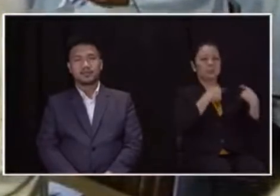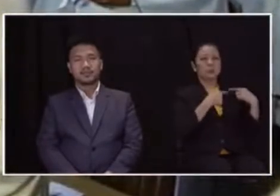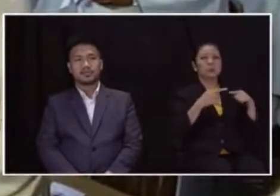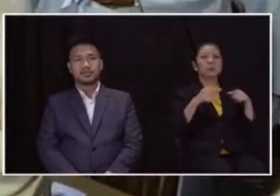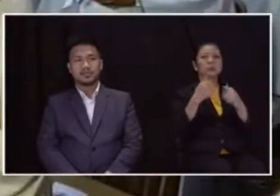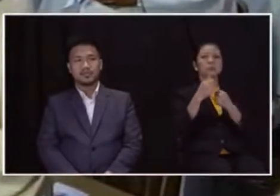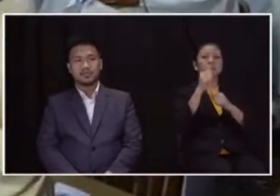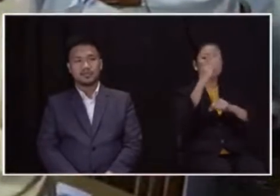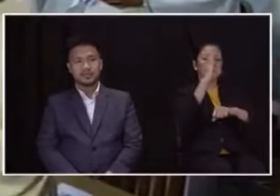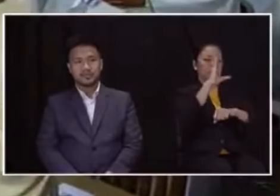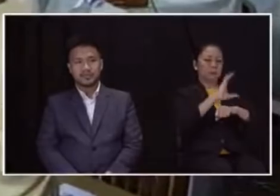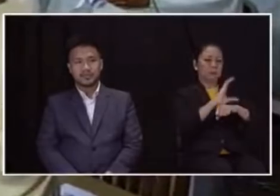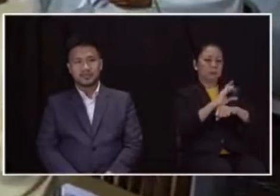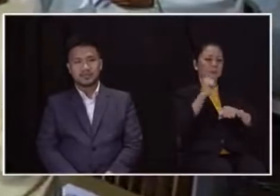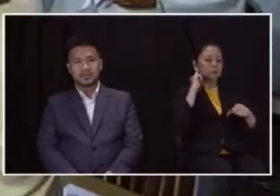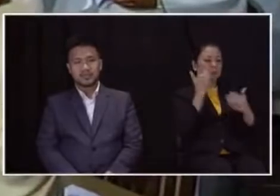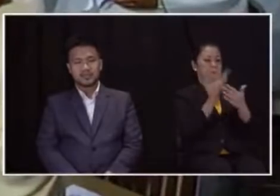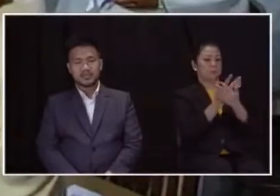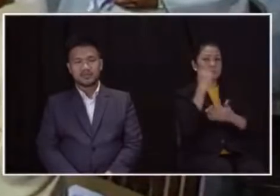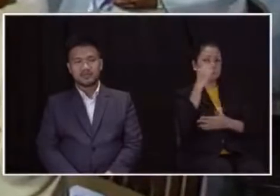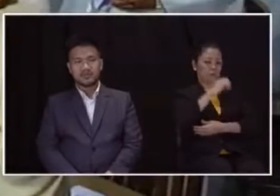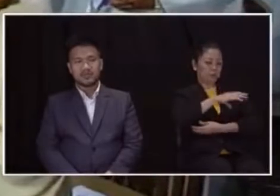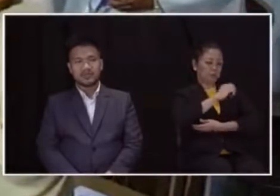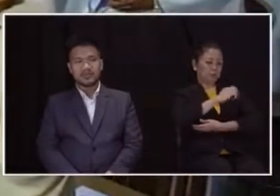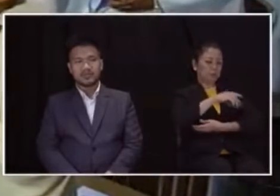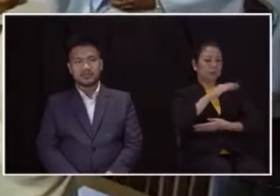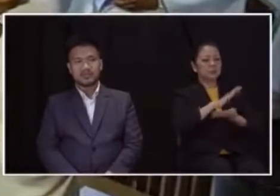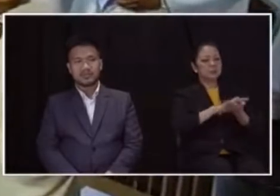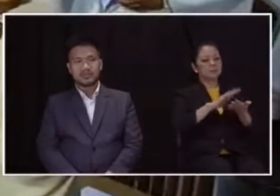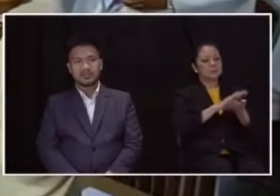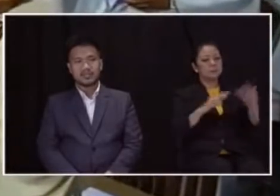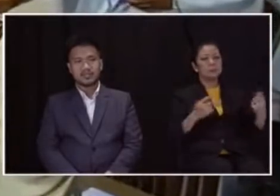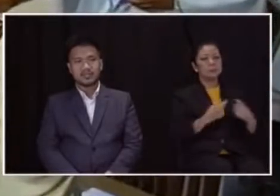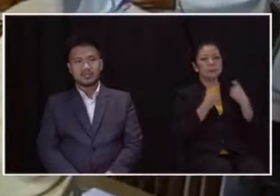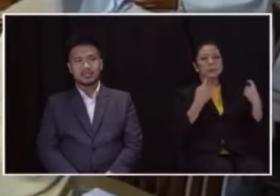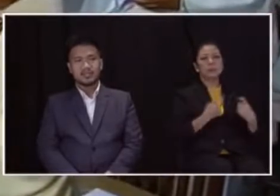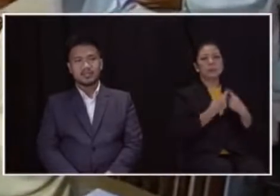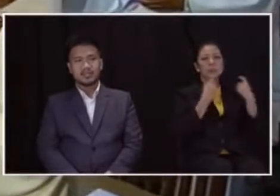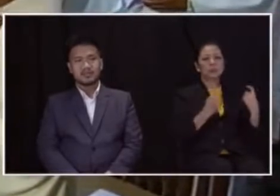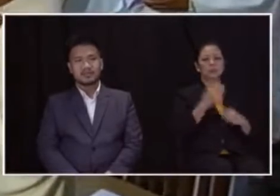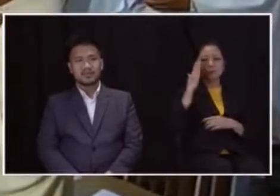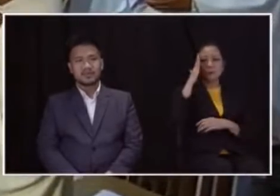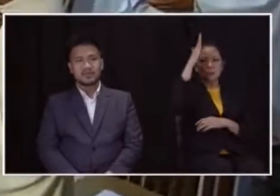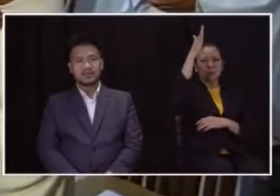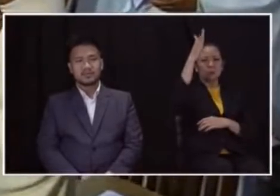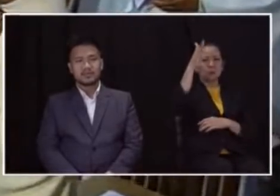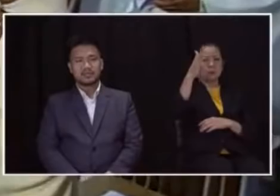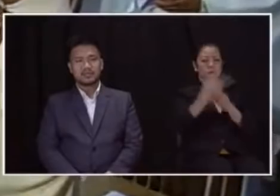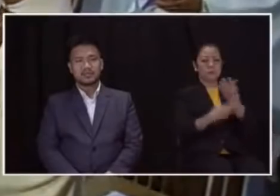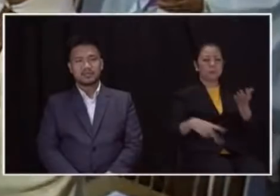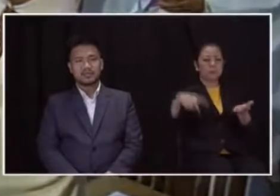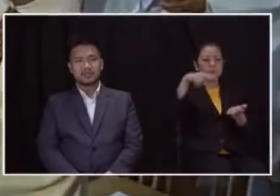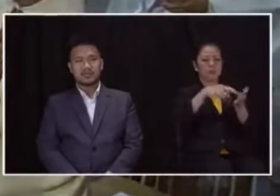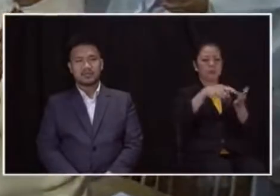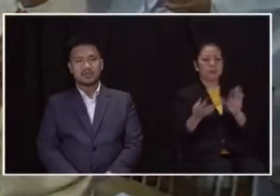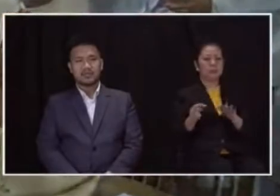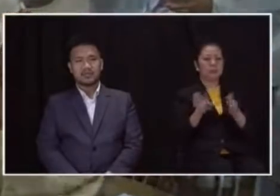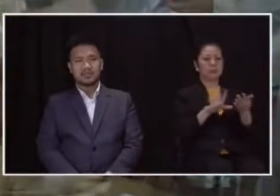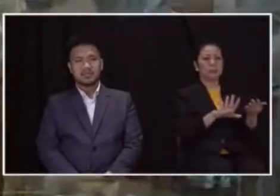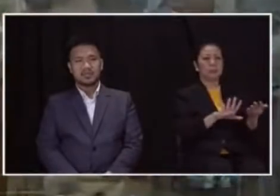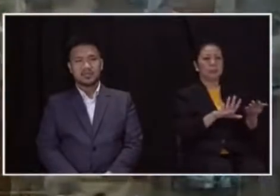Apostolic Church. I confess one baptism for the forgiveness of sins, and I look forward to the resurrection of the